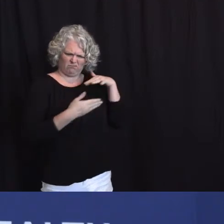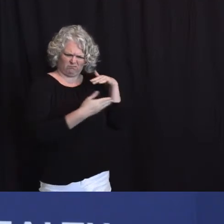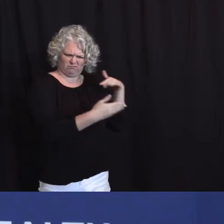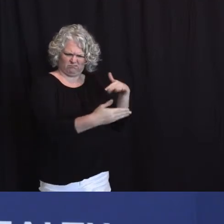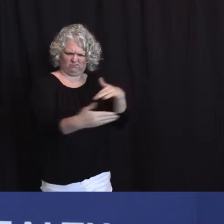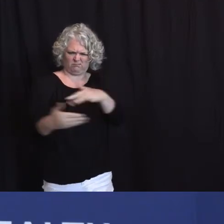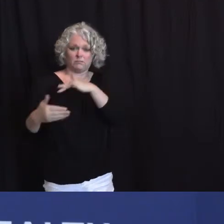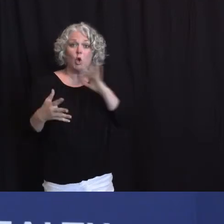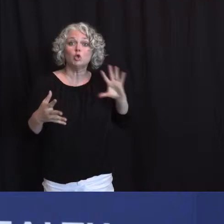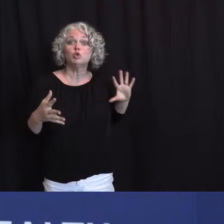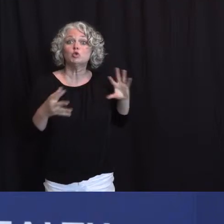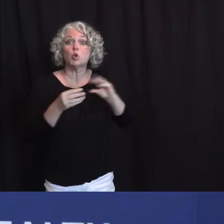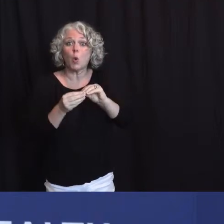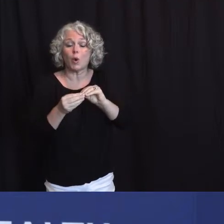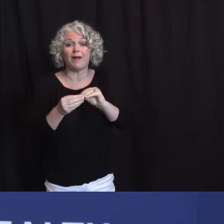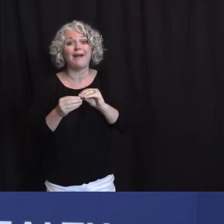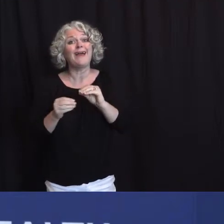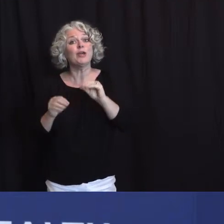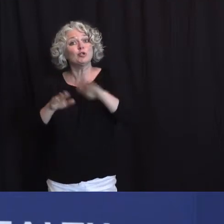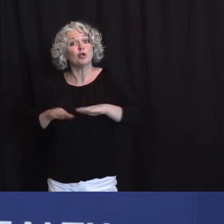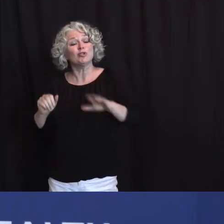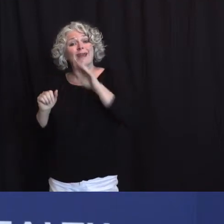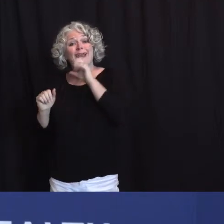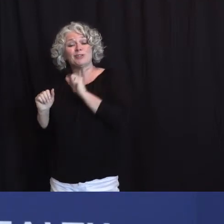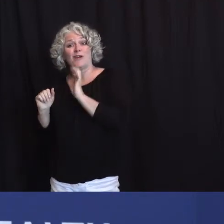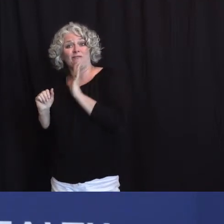children ages 5 to 18,